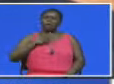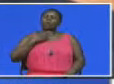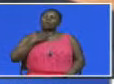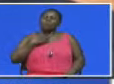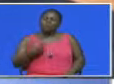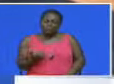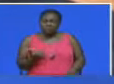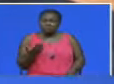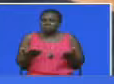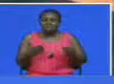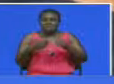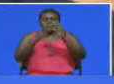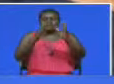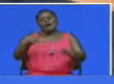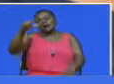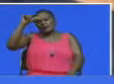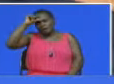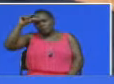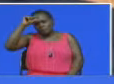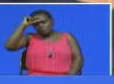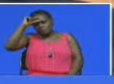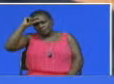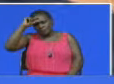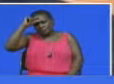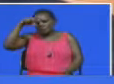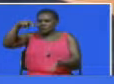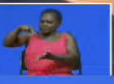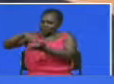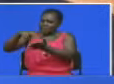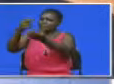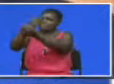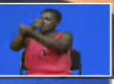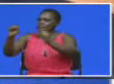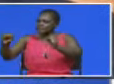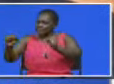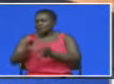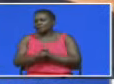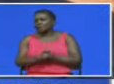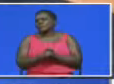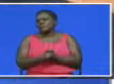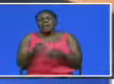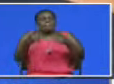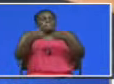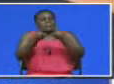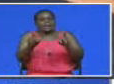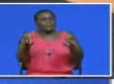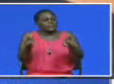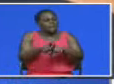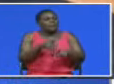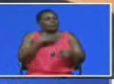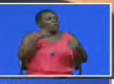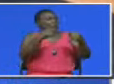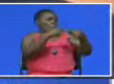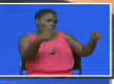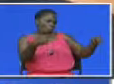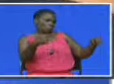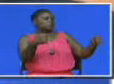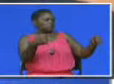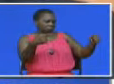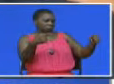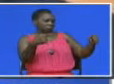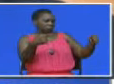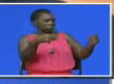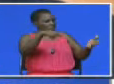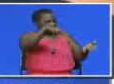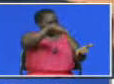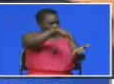to be the leader of government, you go for the presidency. But if you also want to be the leader of opposition, you go